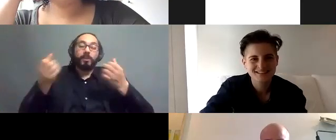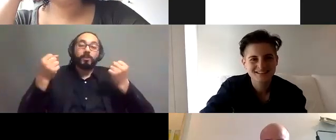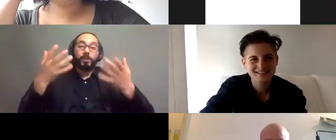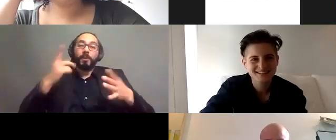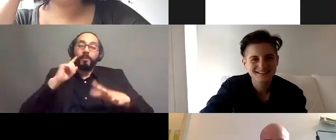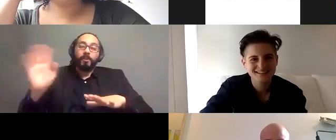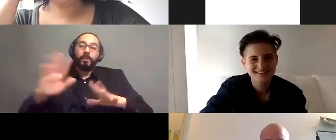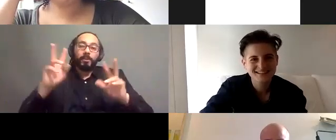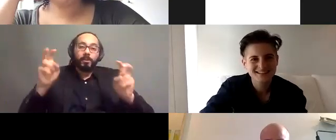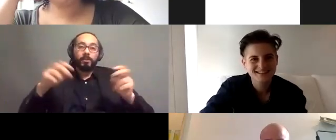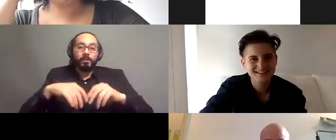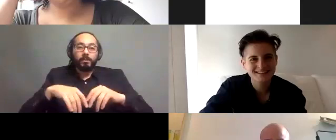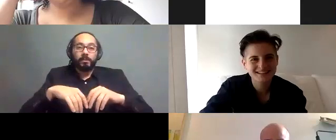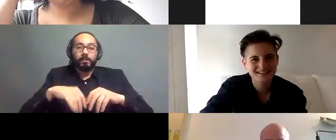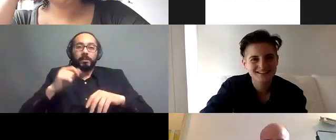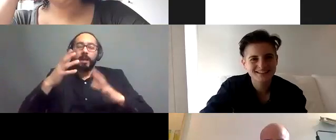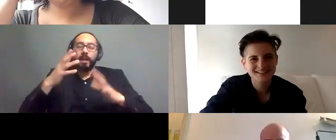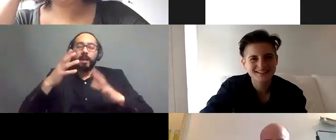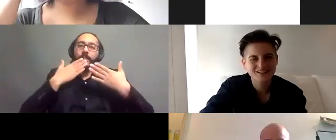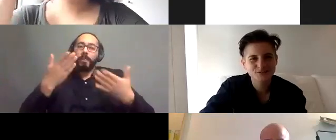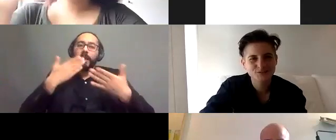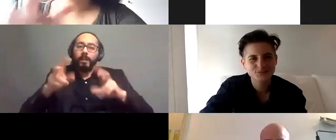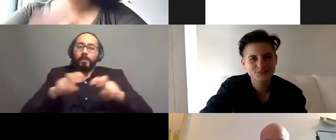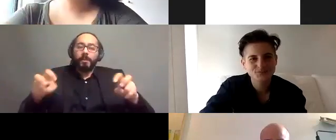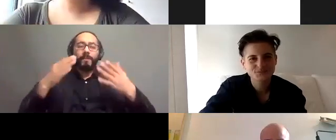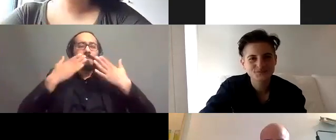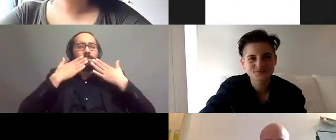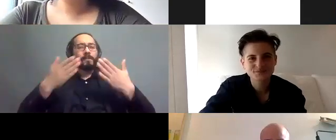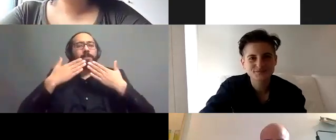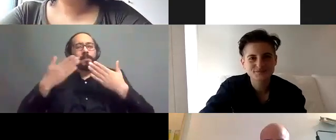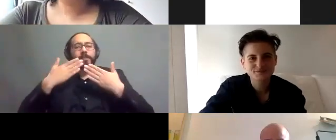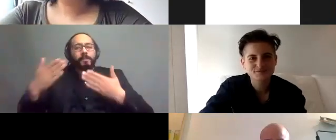Rochelle. I just want to thank the panelists